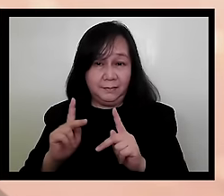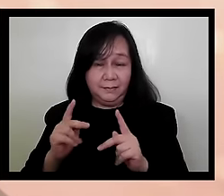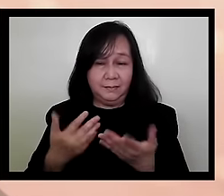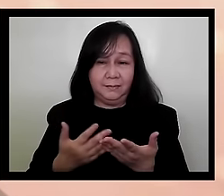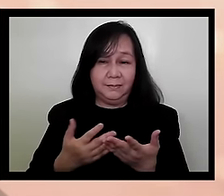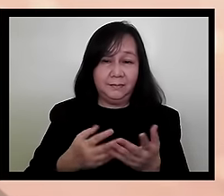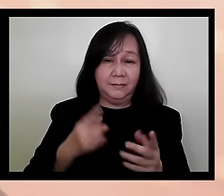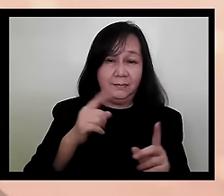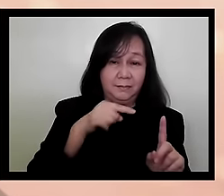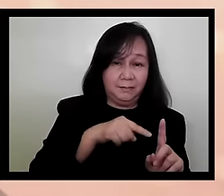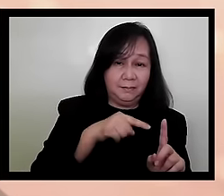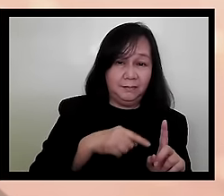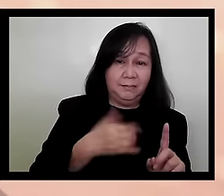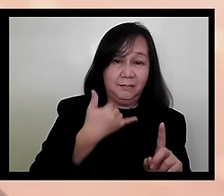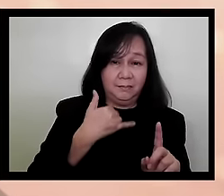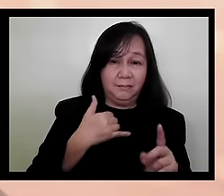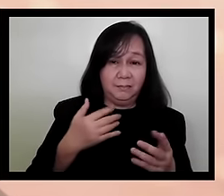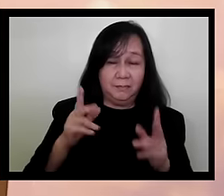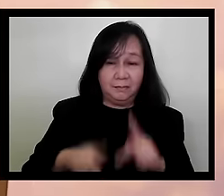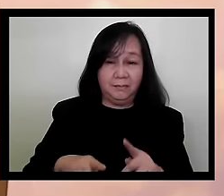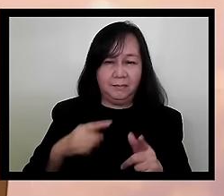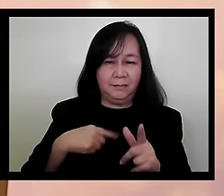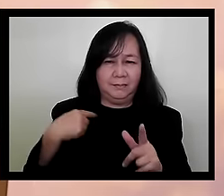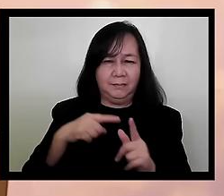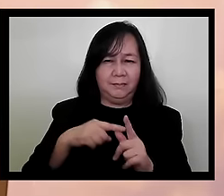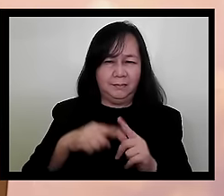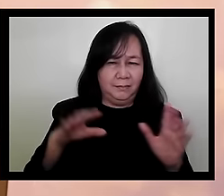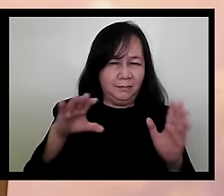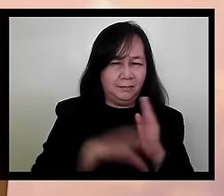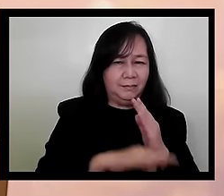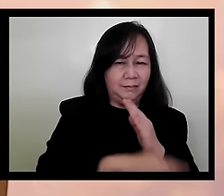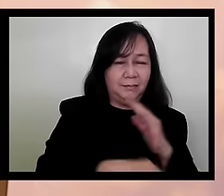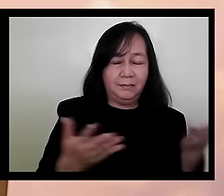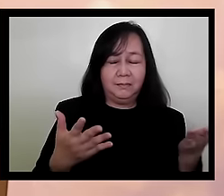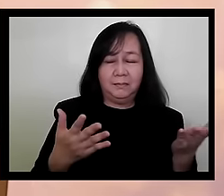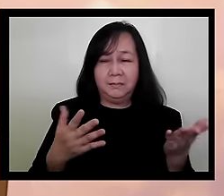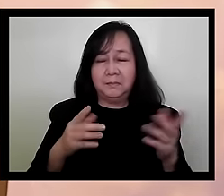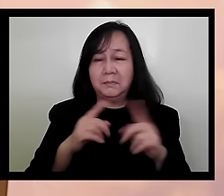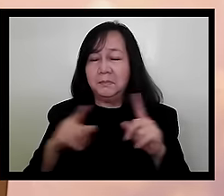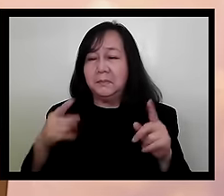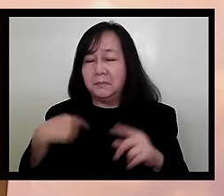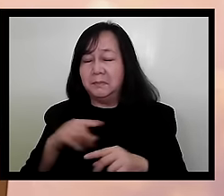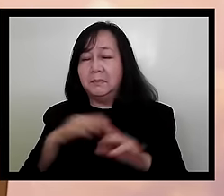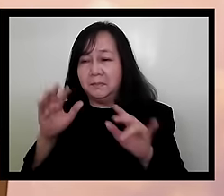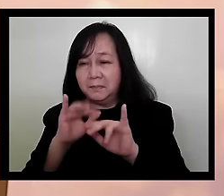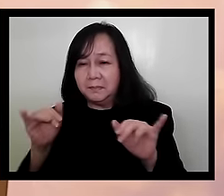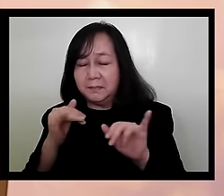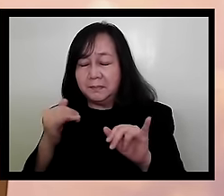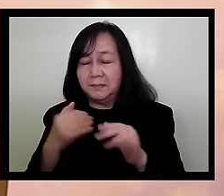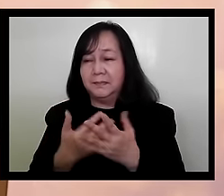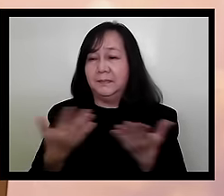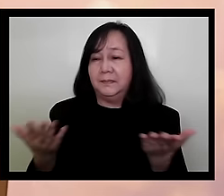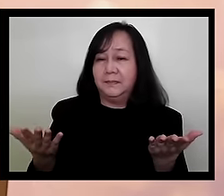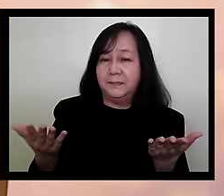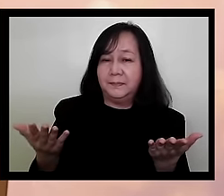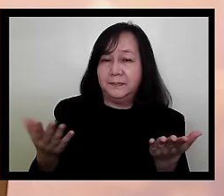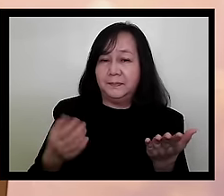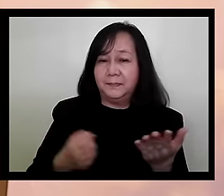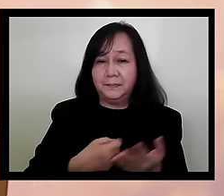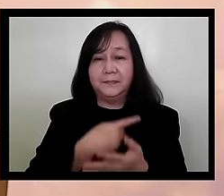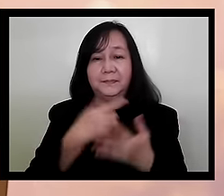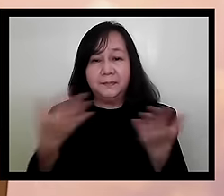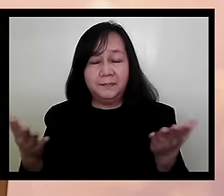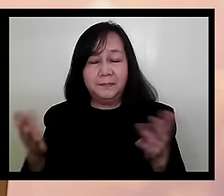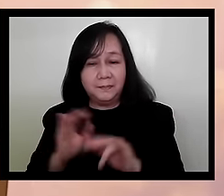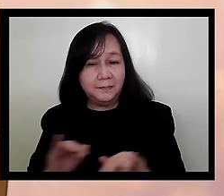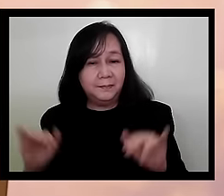of one people we condemn when we see the same uh same uh wounds